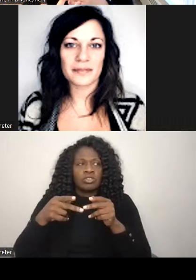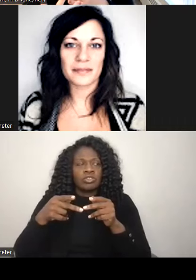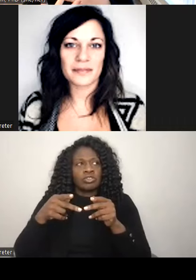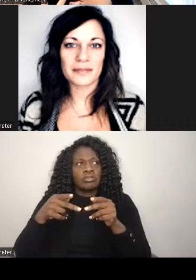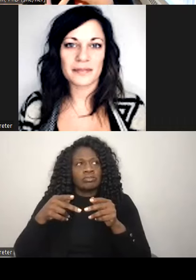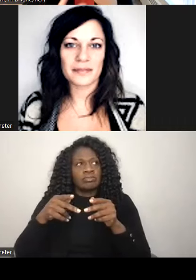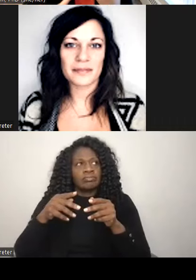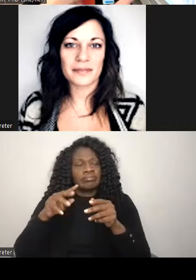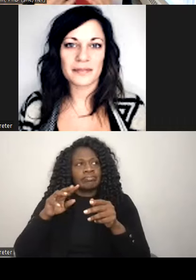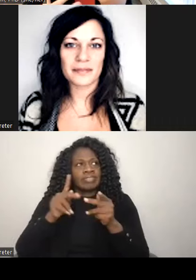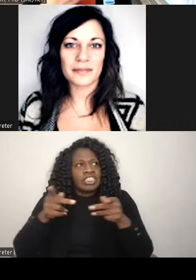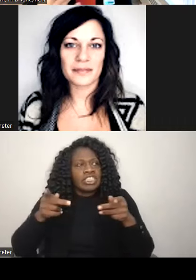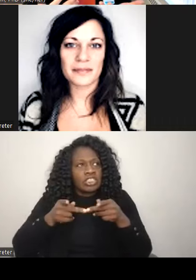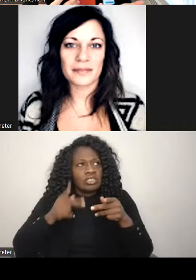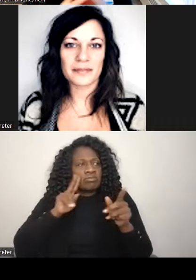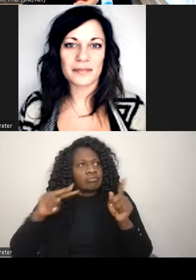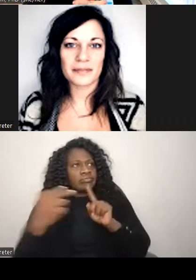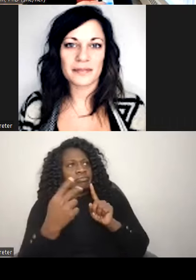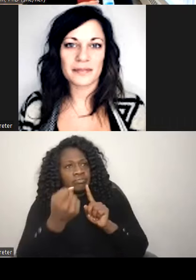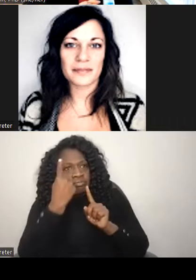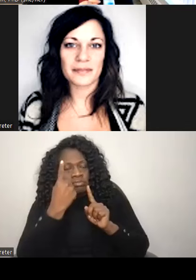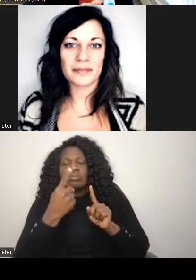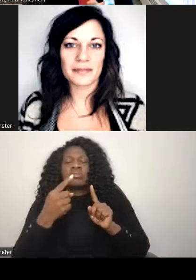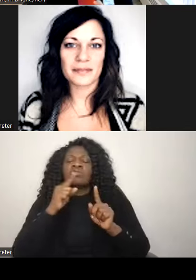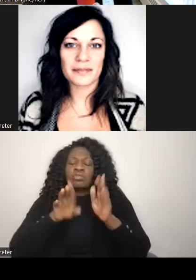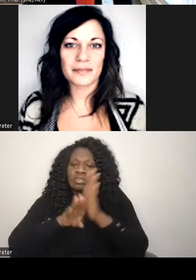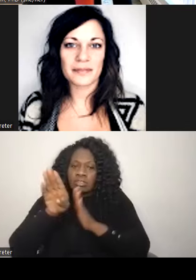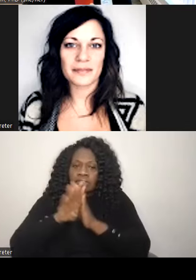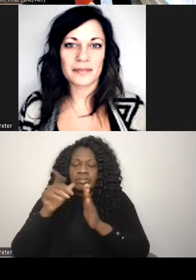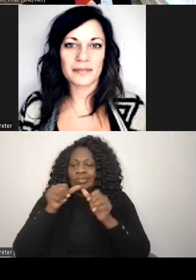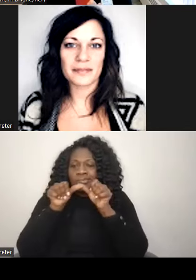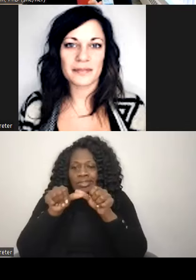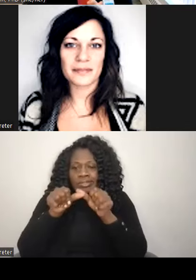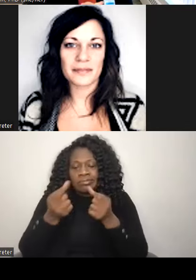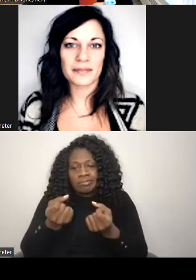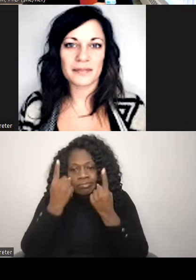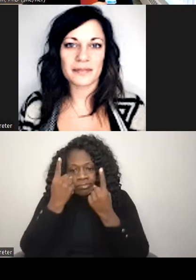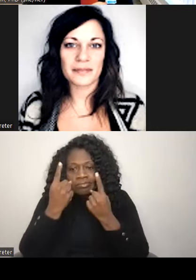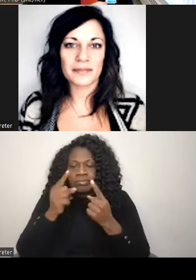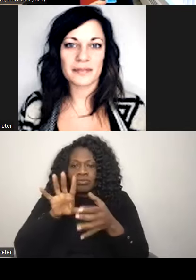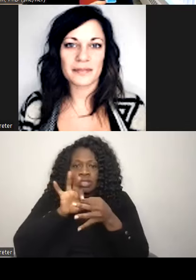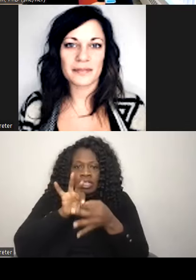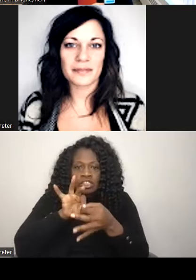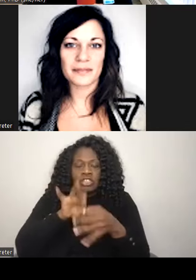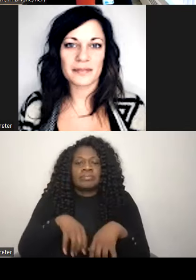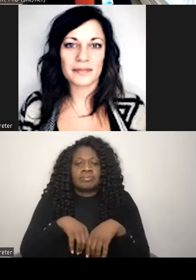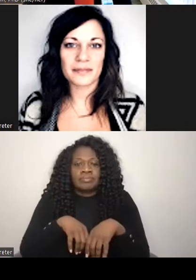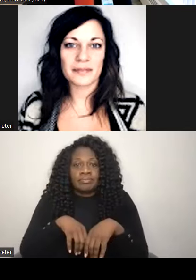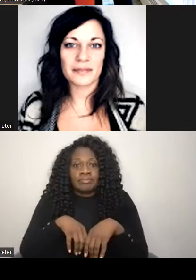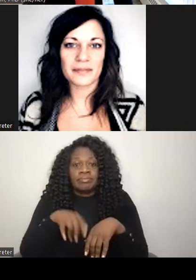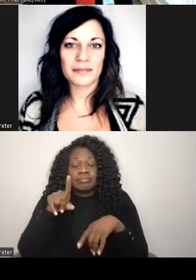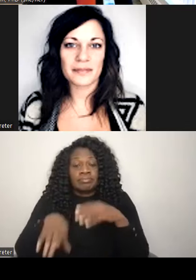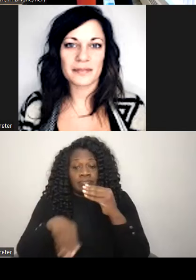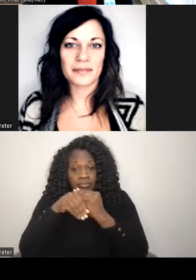perspective, in a way that really allows you to develop or maintain or understand relationships. And in addition